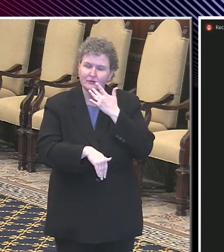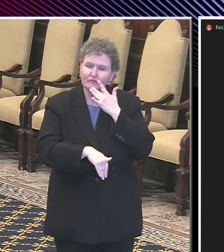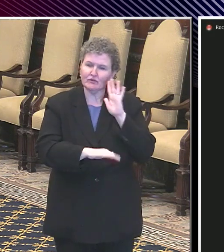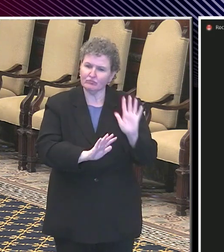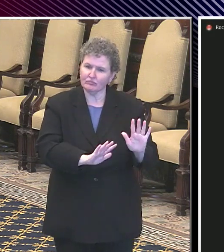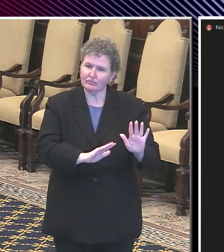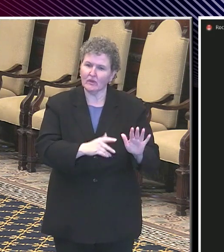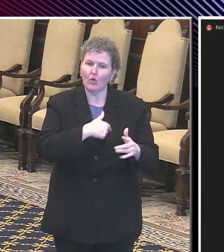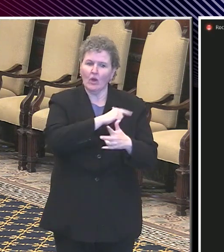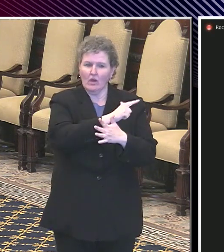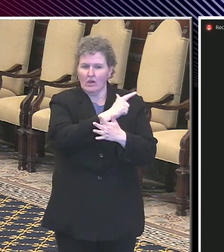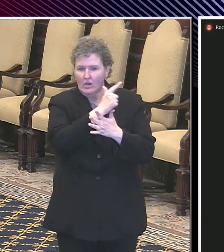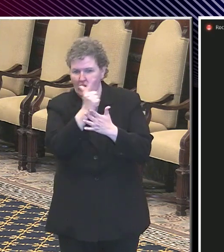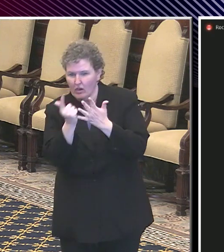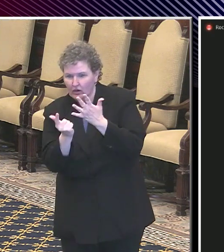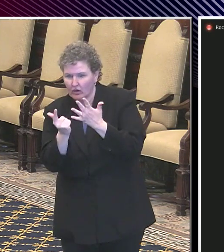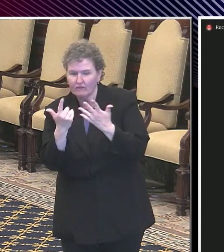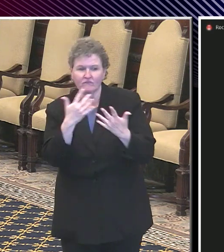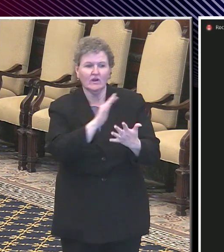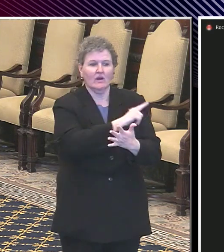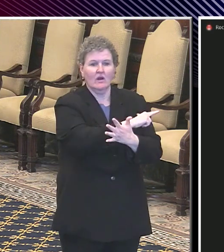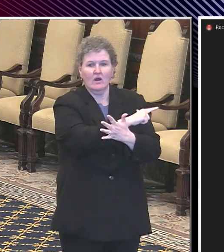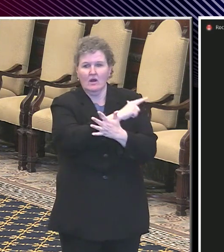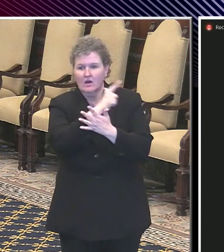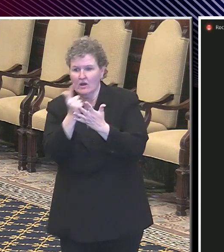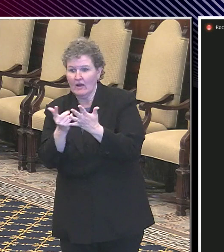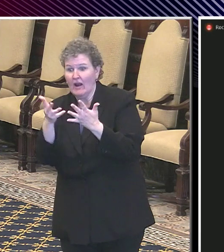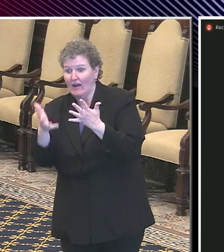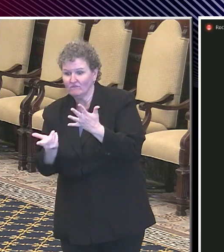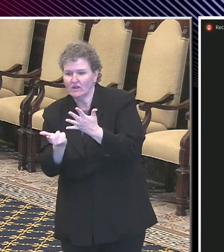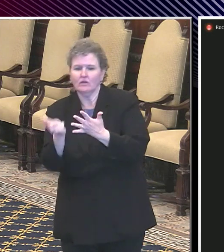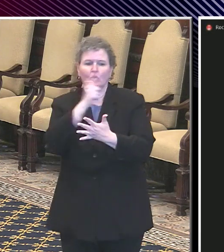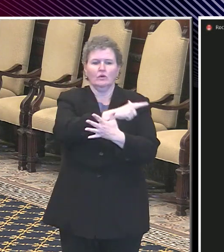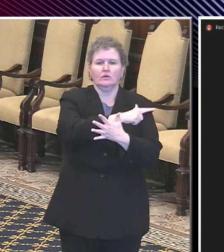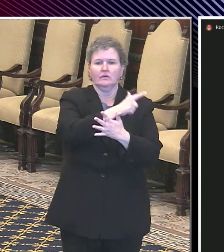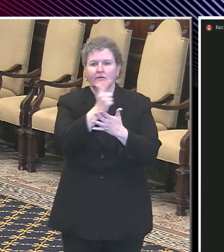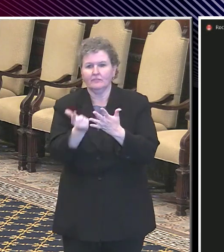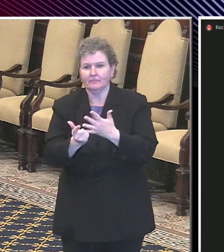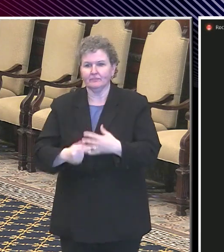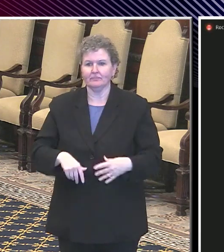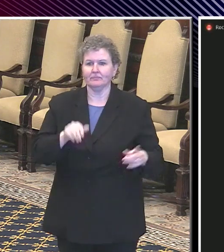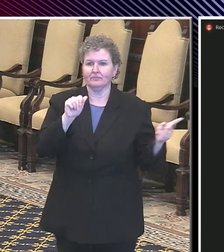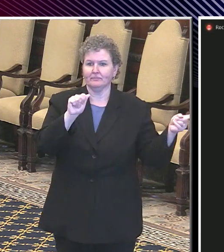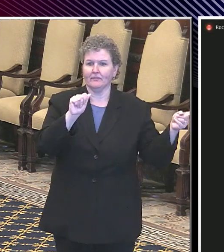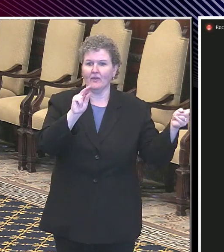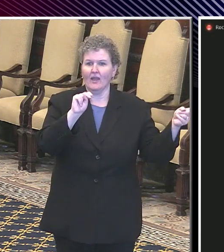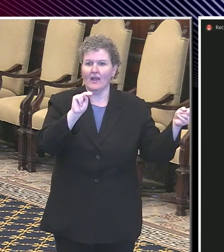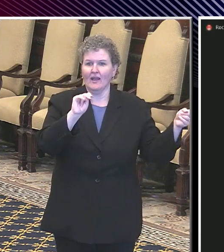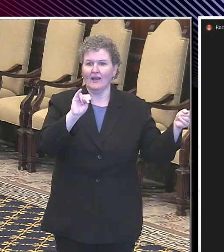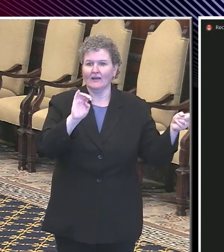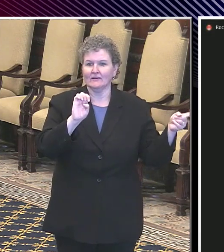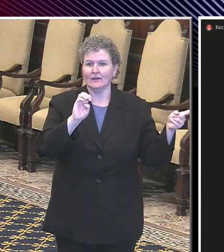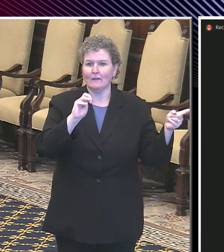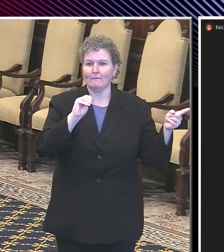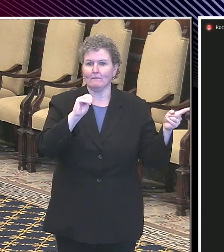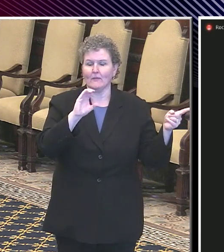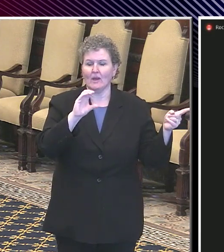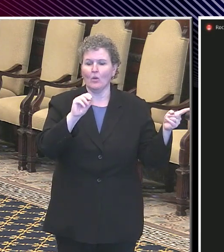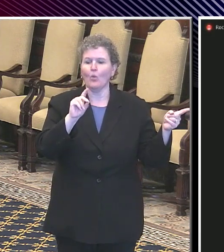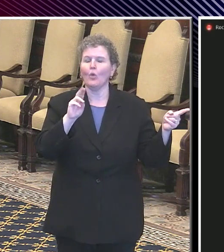round of questions if time permits. First up today is Annie McCormick of 6 ABC.